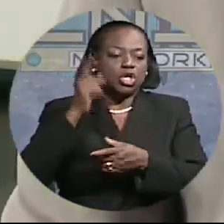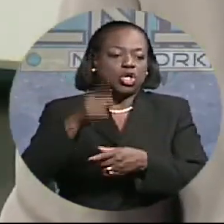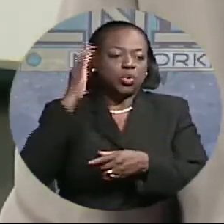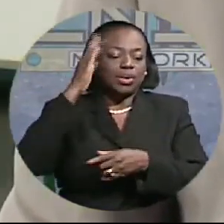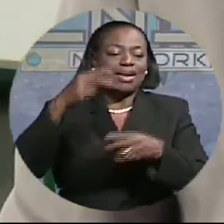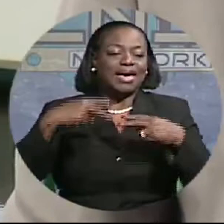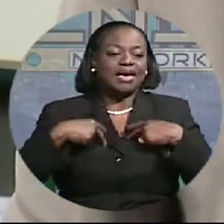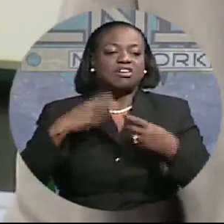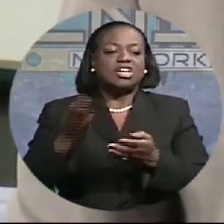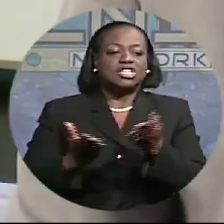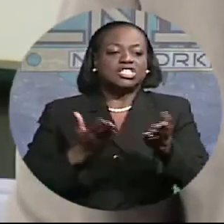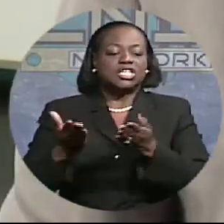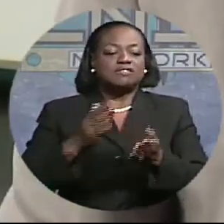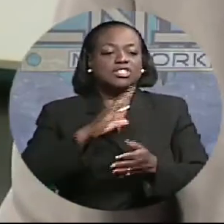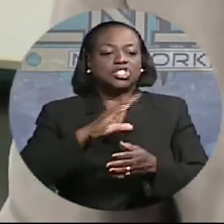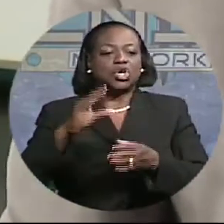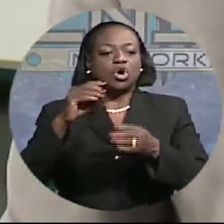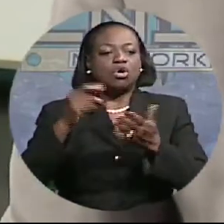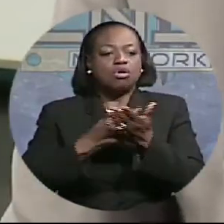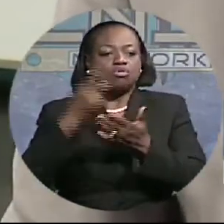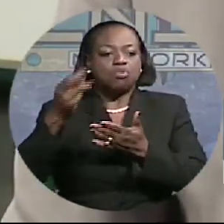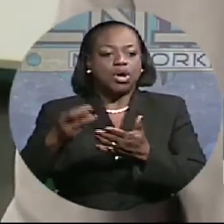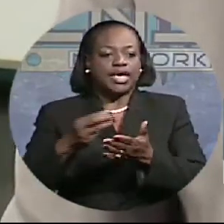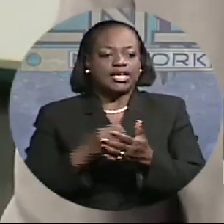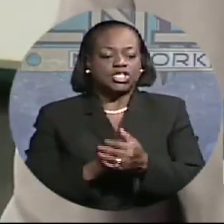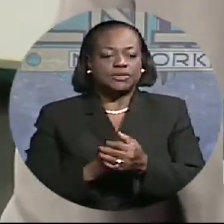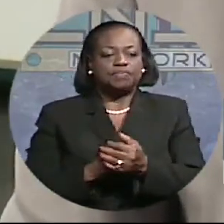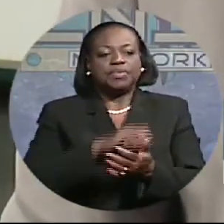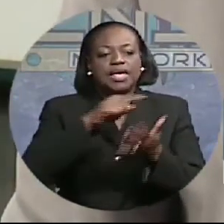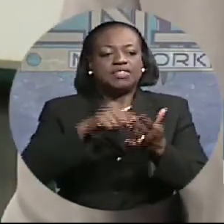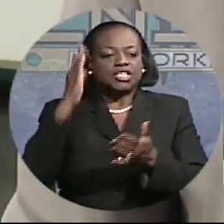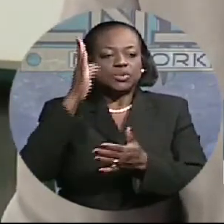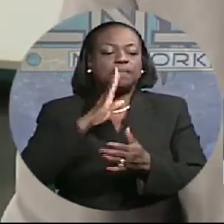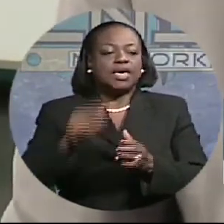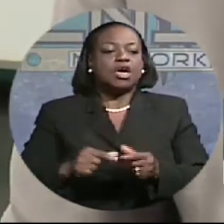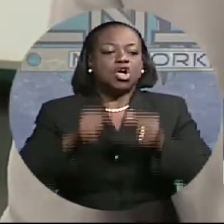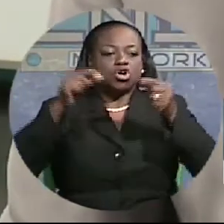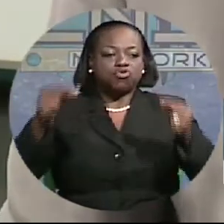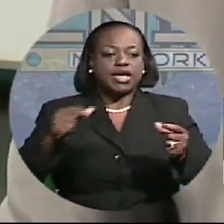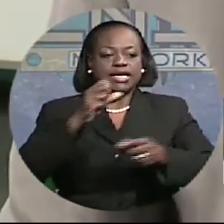says 2014 will be a great year for advancing renewable energy in a